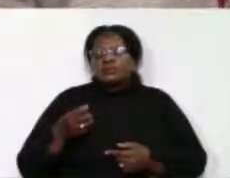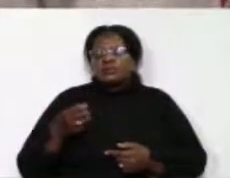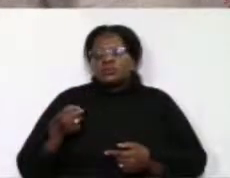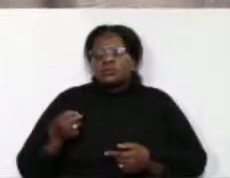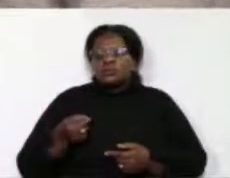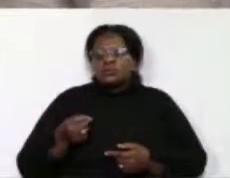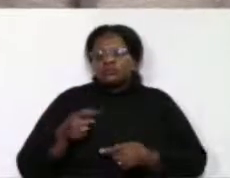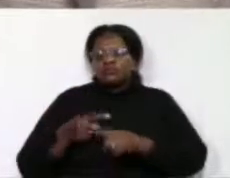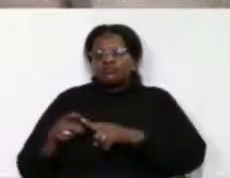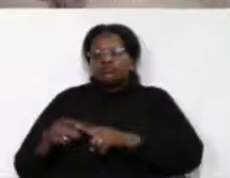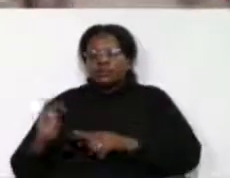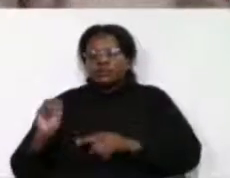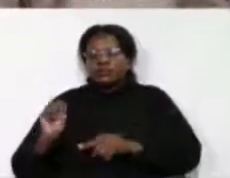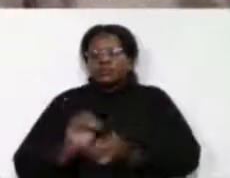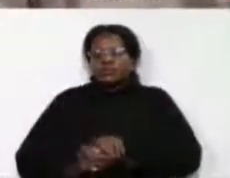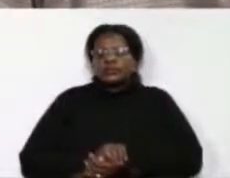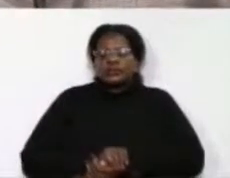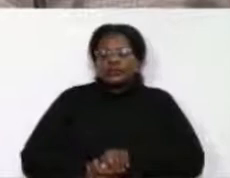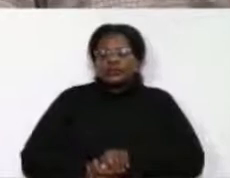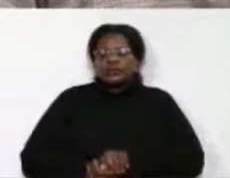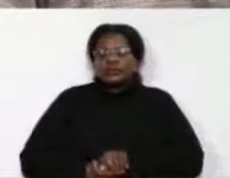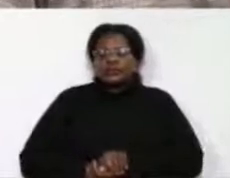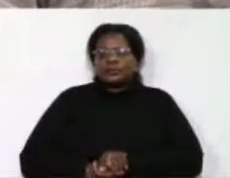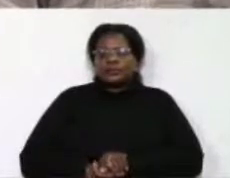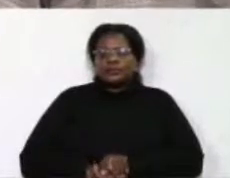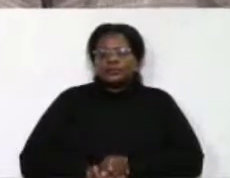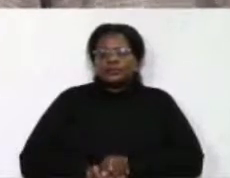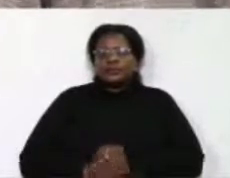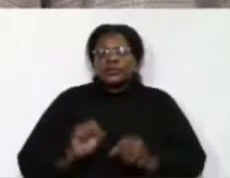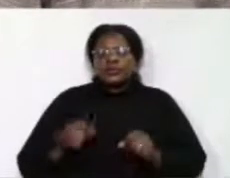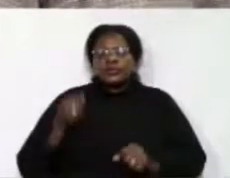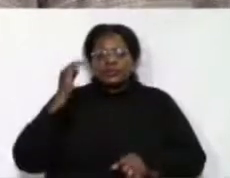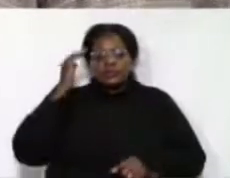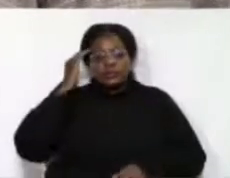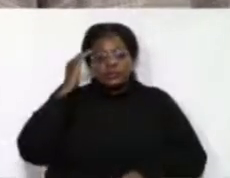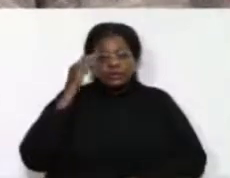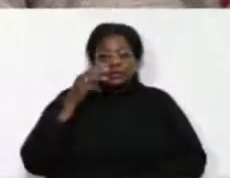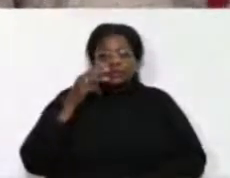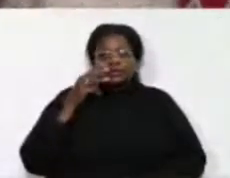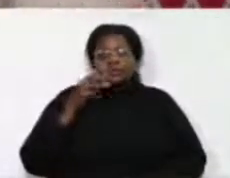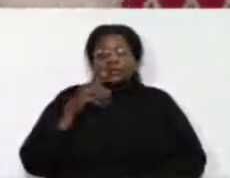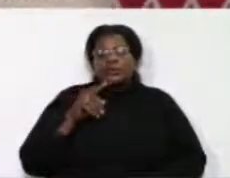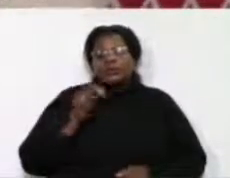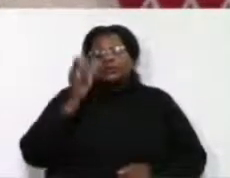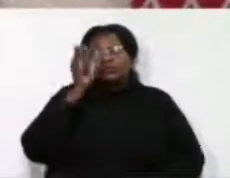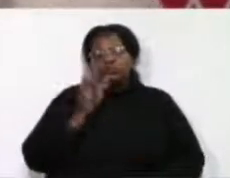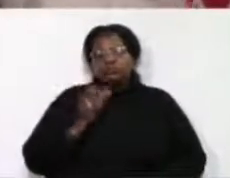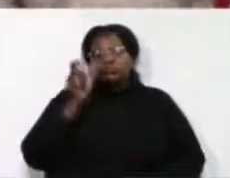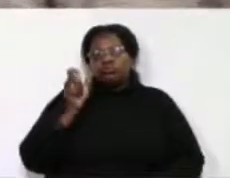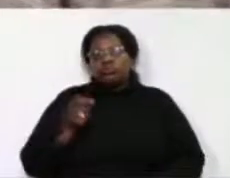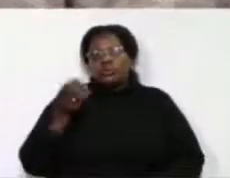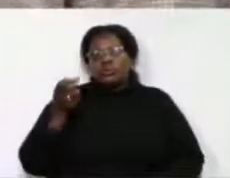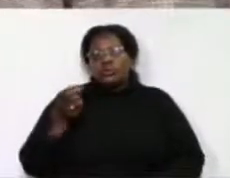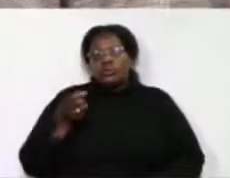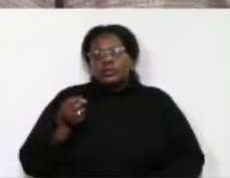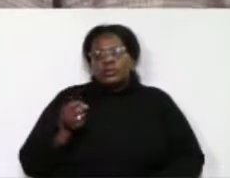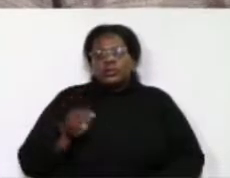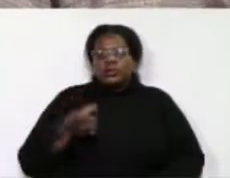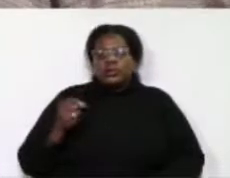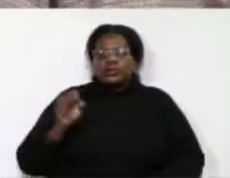job, and you'll make more money. Yeah. So at least we know that the steel is 300. Then we're going to buy a couple of hinges. Then we're going to buy a